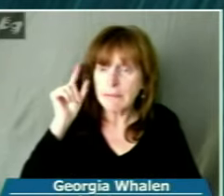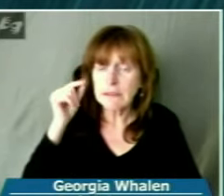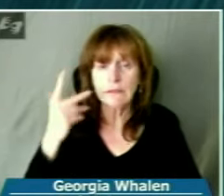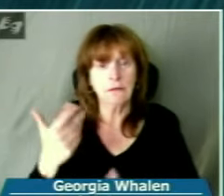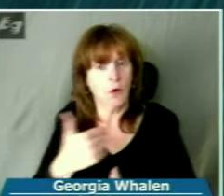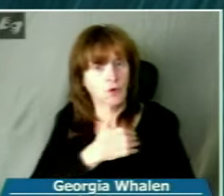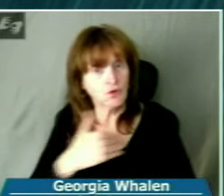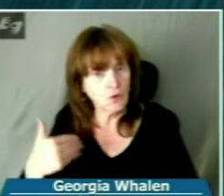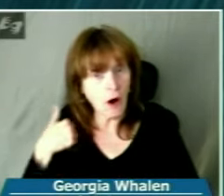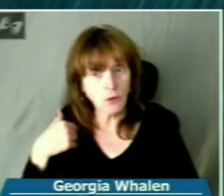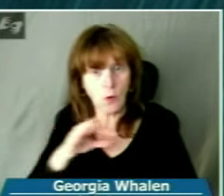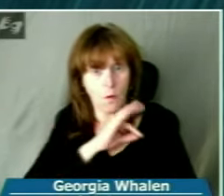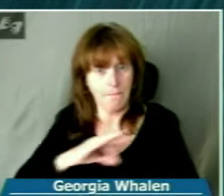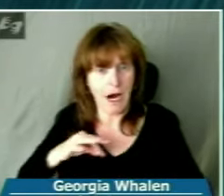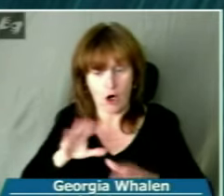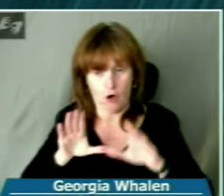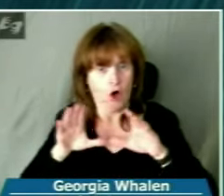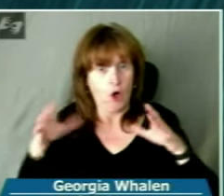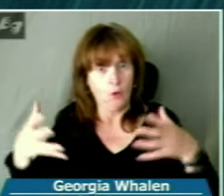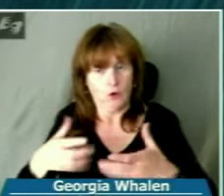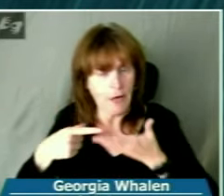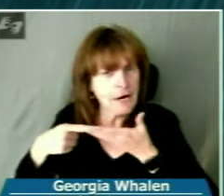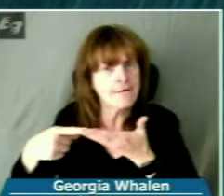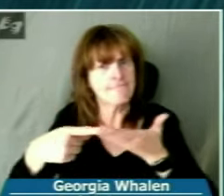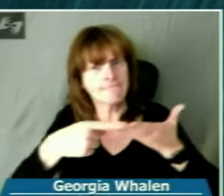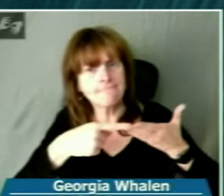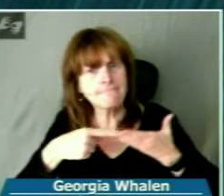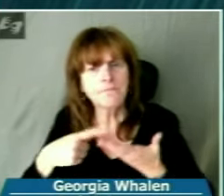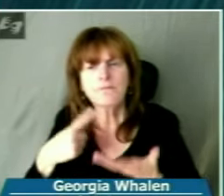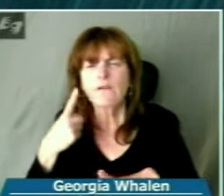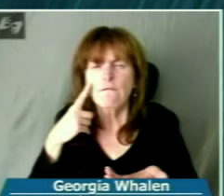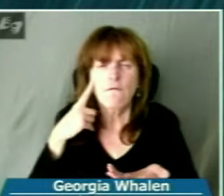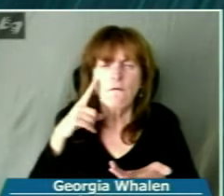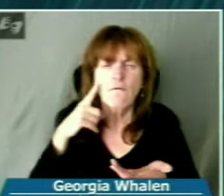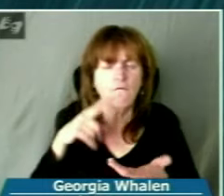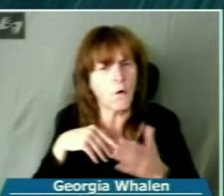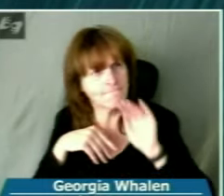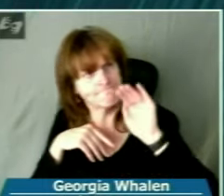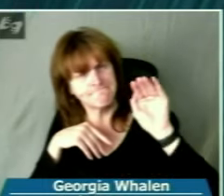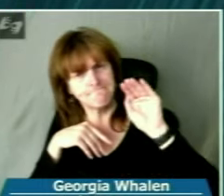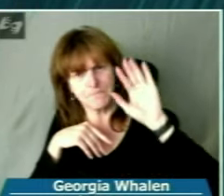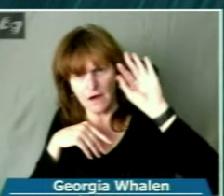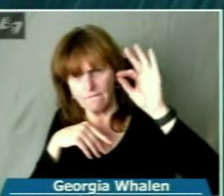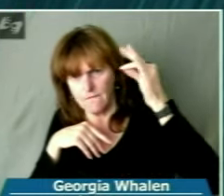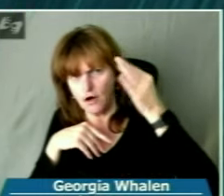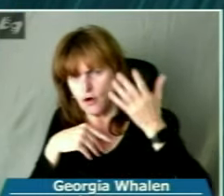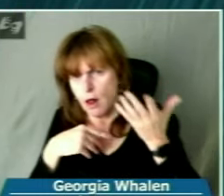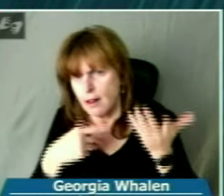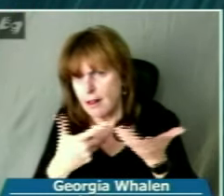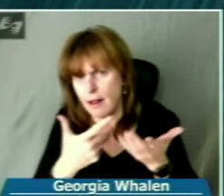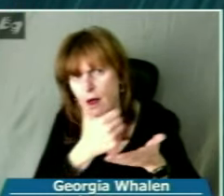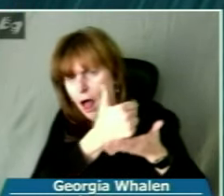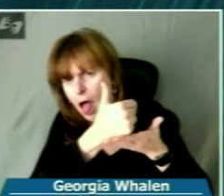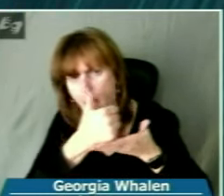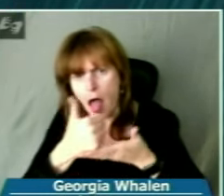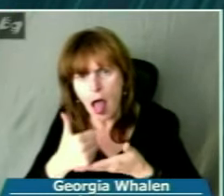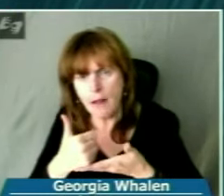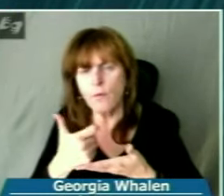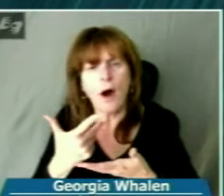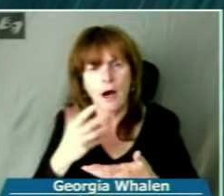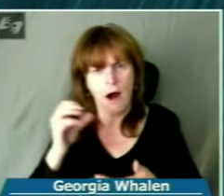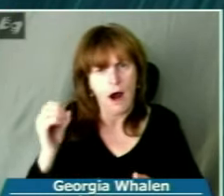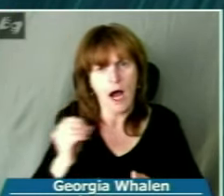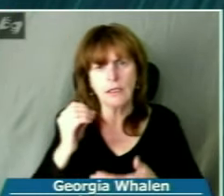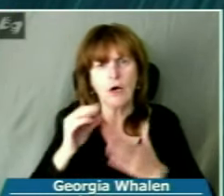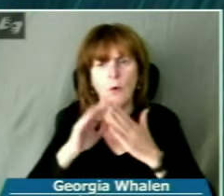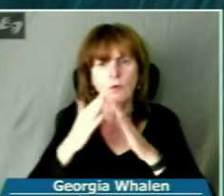step up and start the discussions with our federal partners on assistance and aid for municipalities in Ontario. Clearly, there are